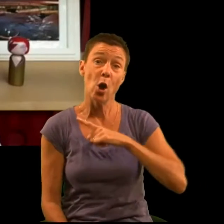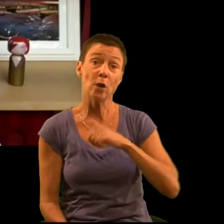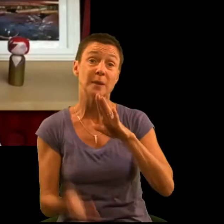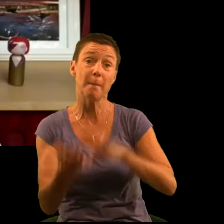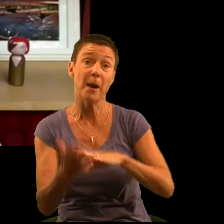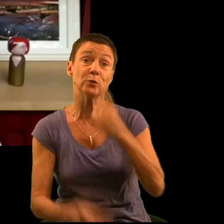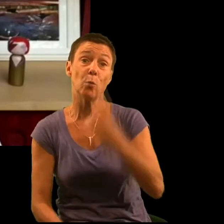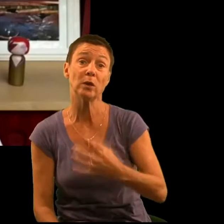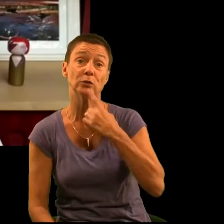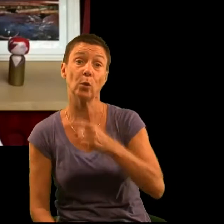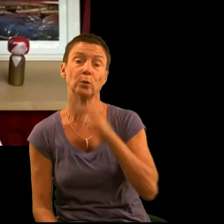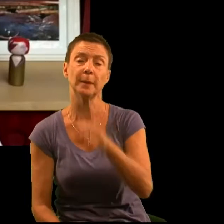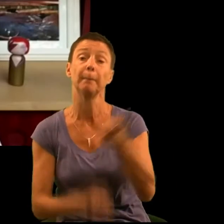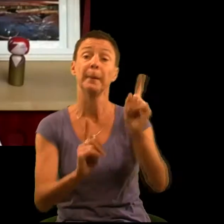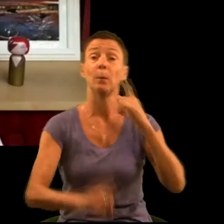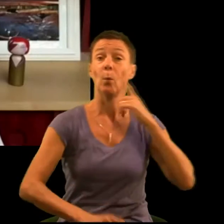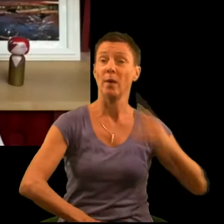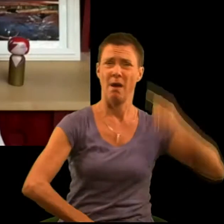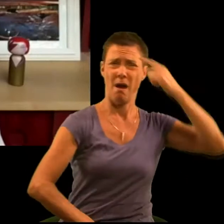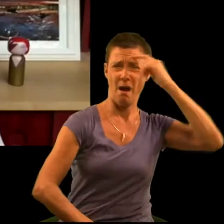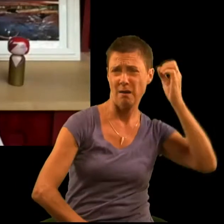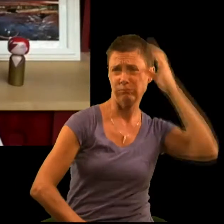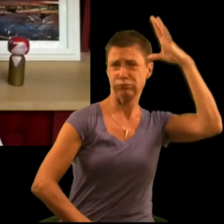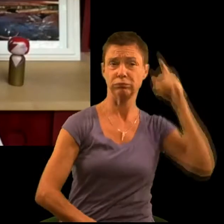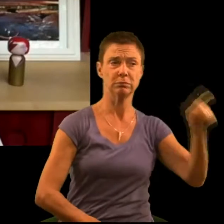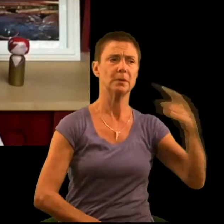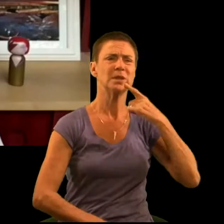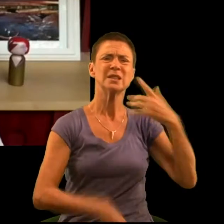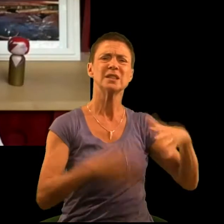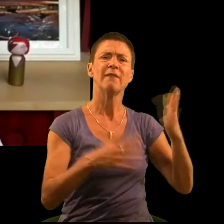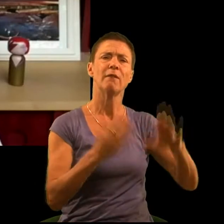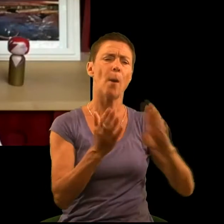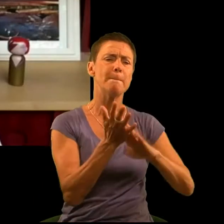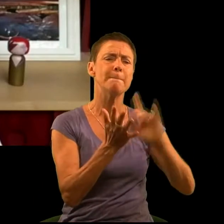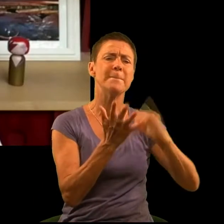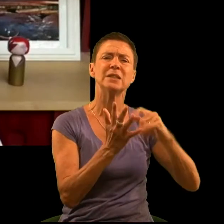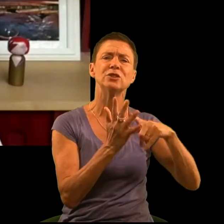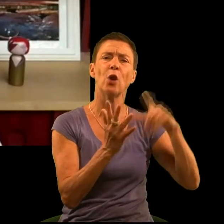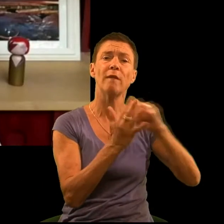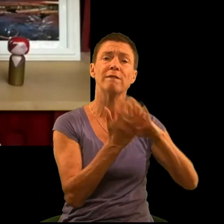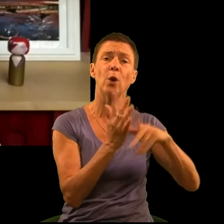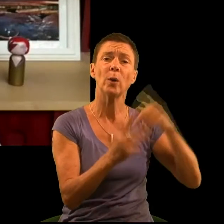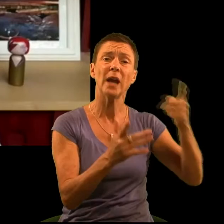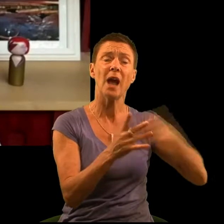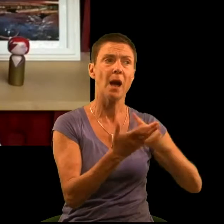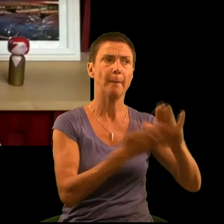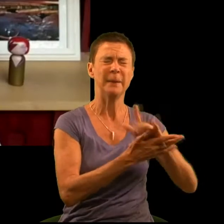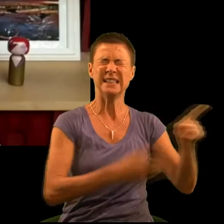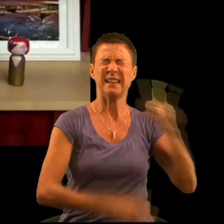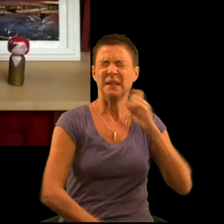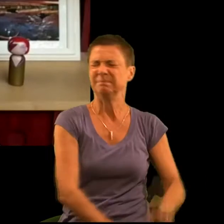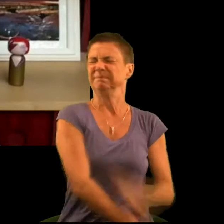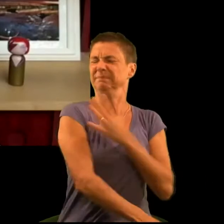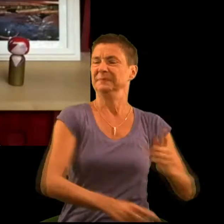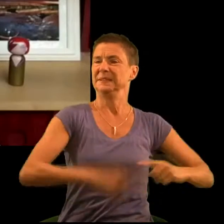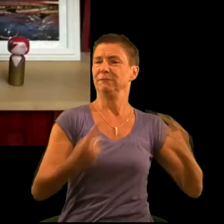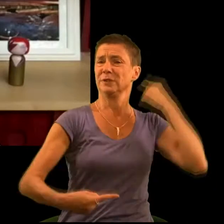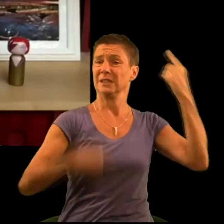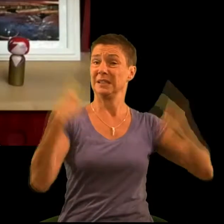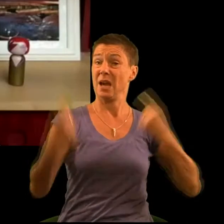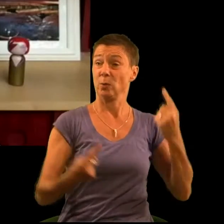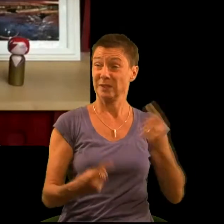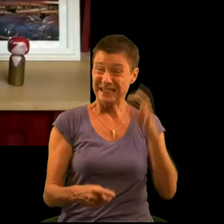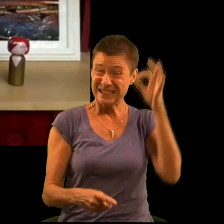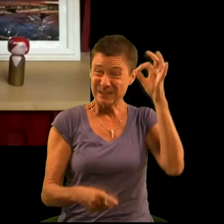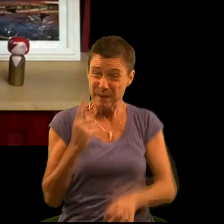had once told him that people with high IQs tend to suffer from misophonia, which is a visceral reaction to certain sounds,